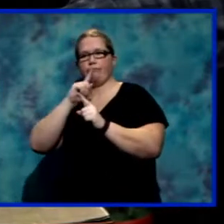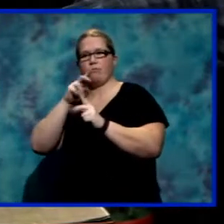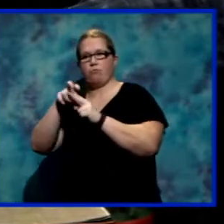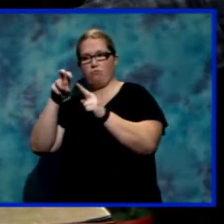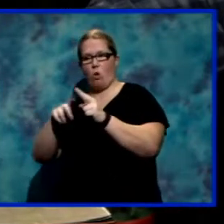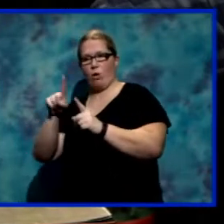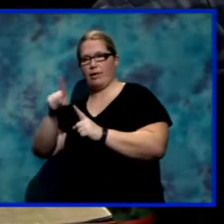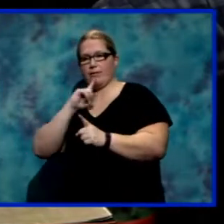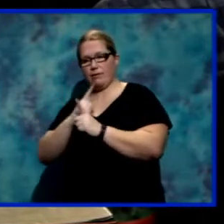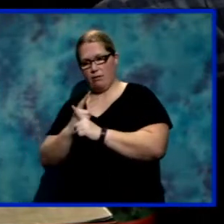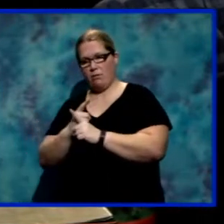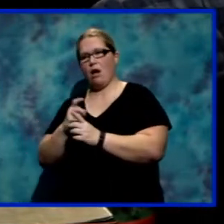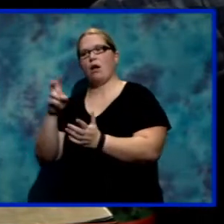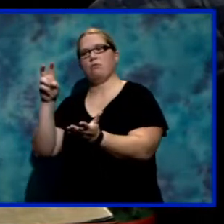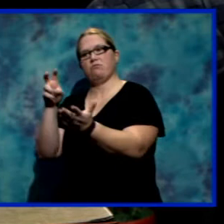And he signed the paper.